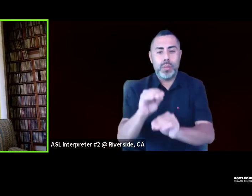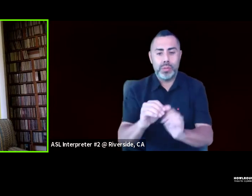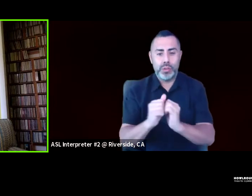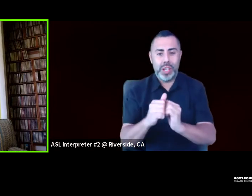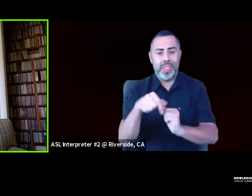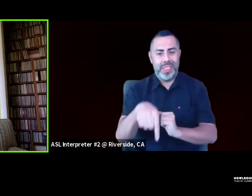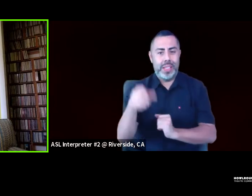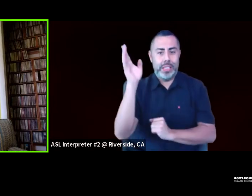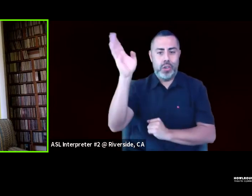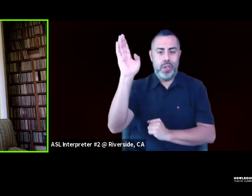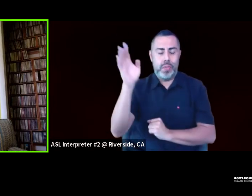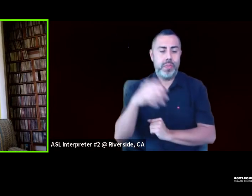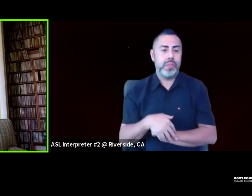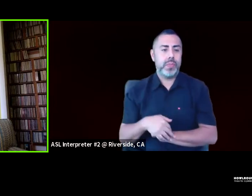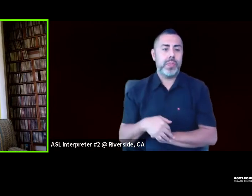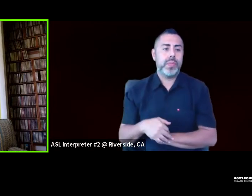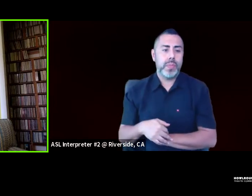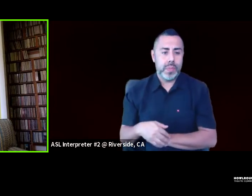Safety nets.